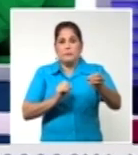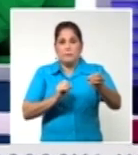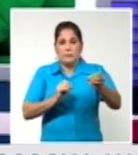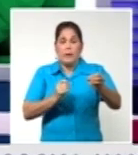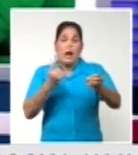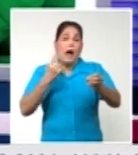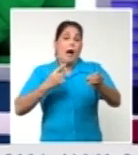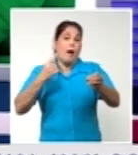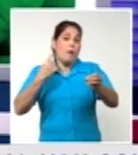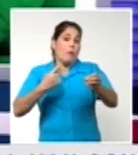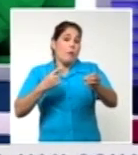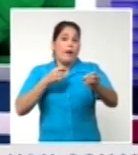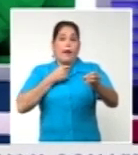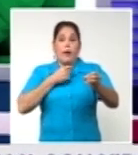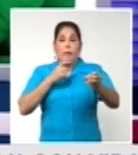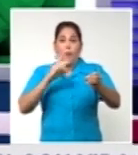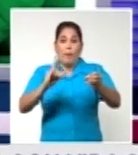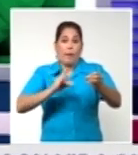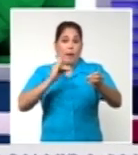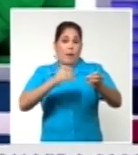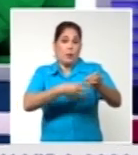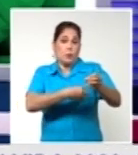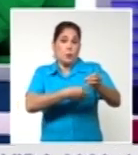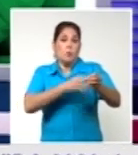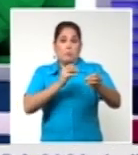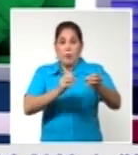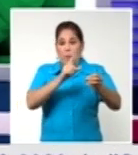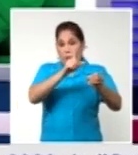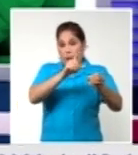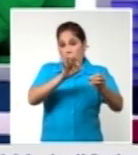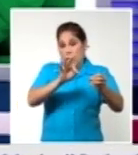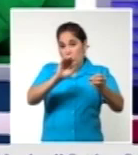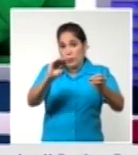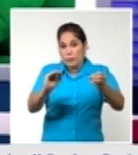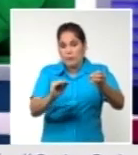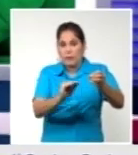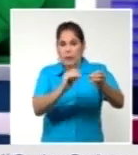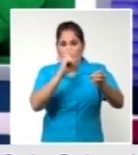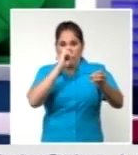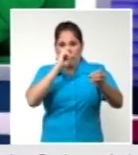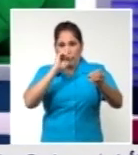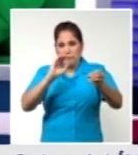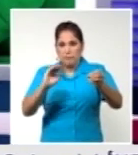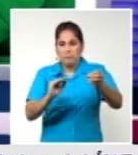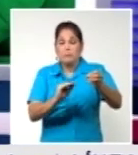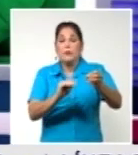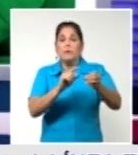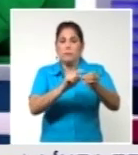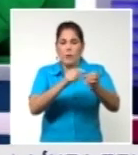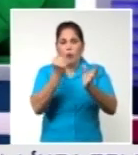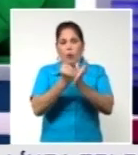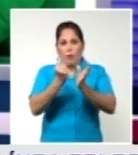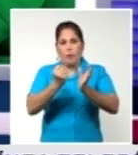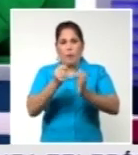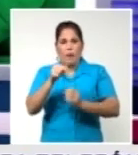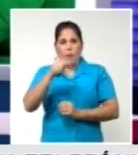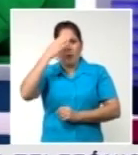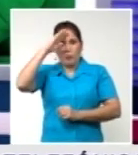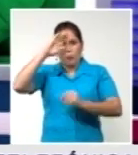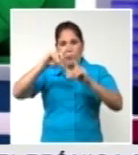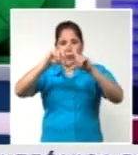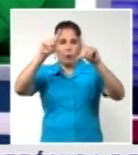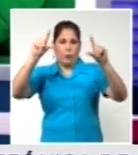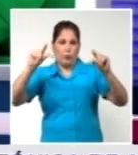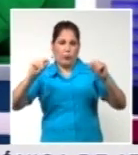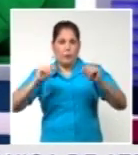began have shown no symptoms at the time of testing, and this figure rises to 62.6% of